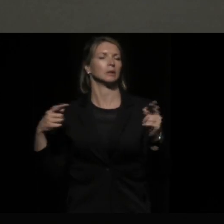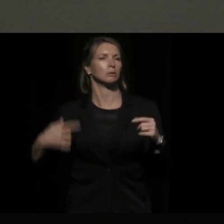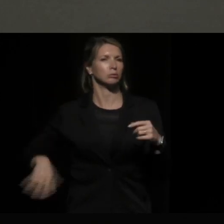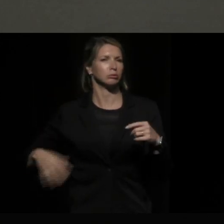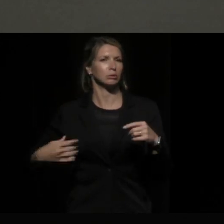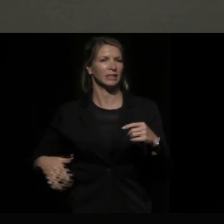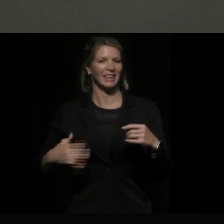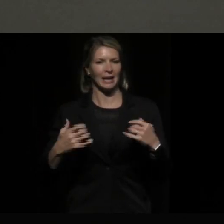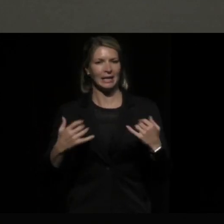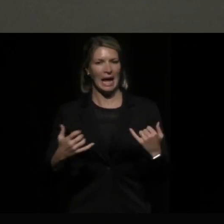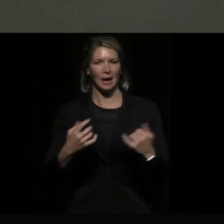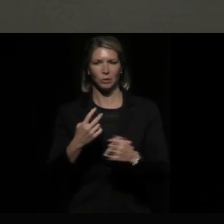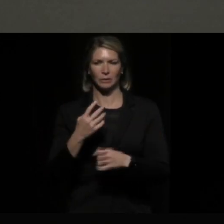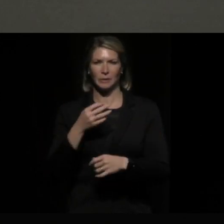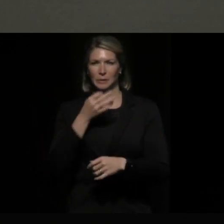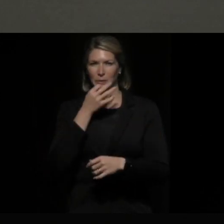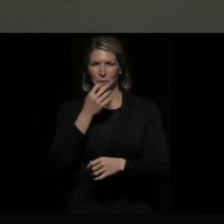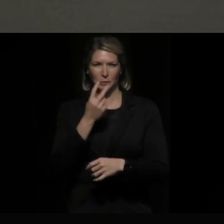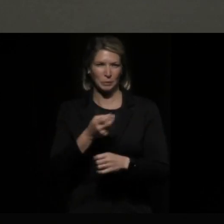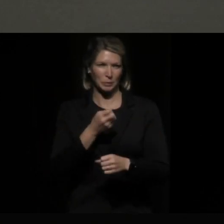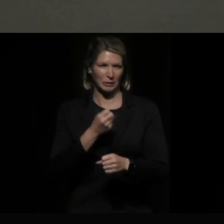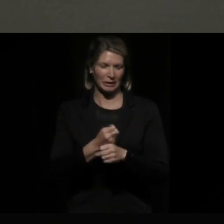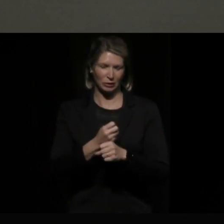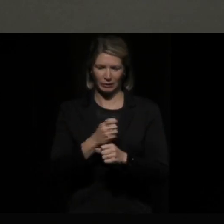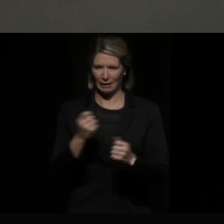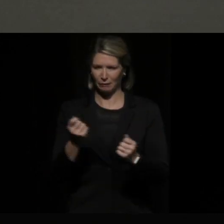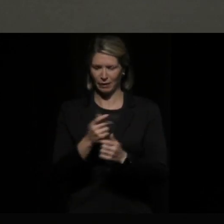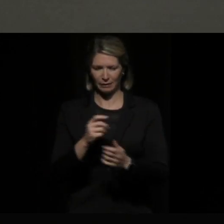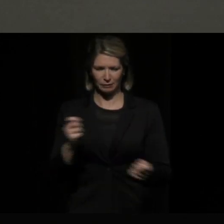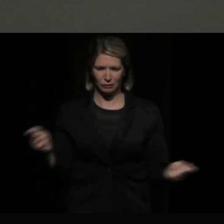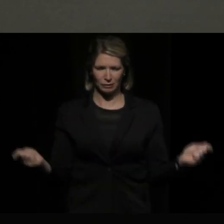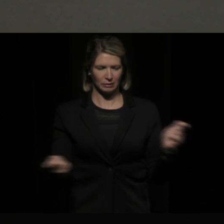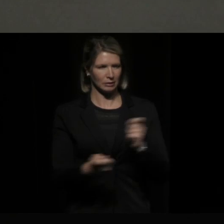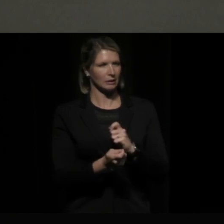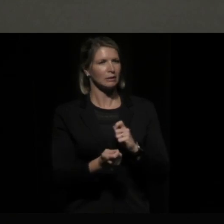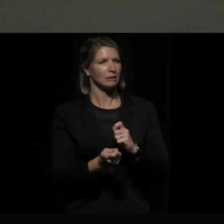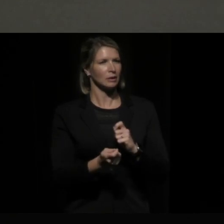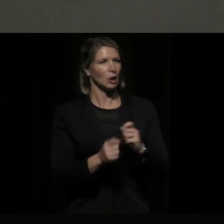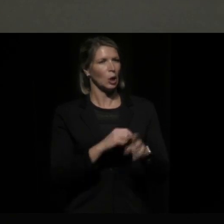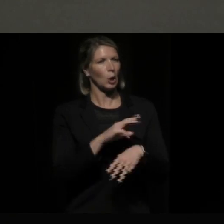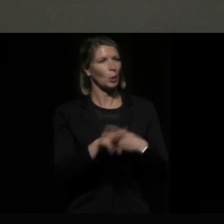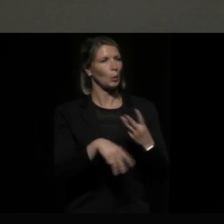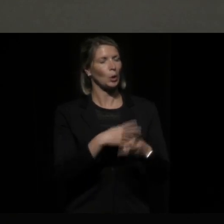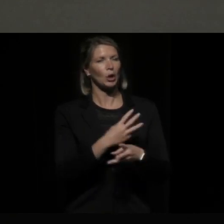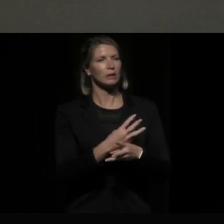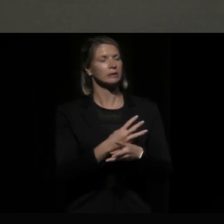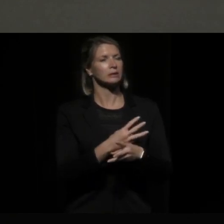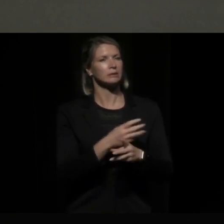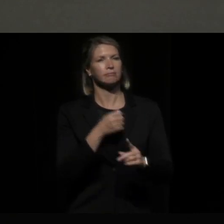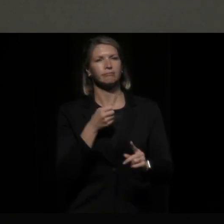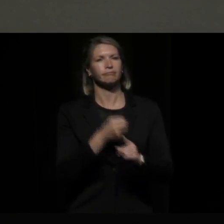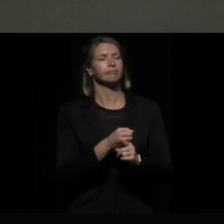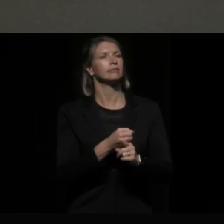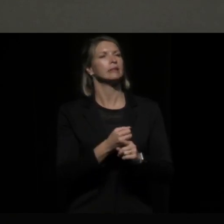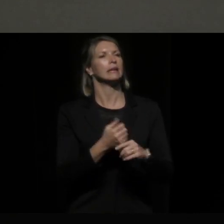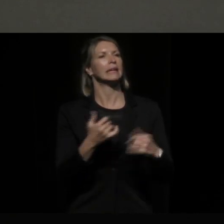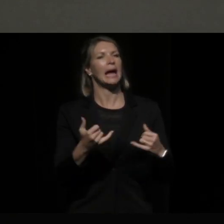we live and how we work. And as the Premier stated, the global pandemic has prompted us to adapt and adjust in new